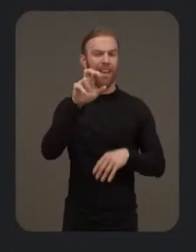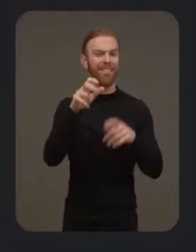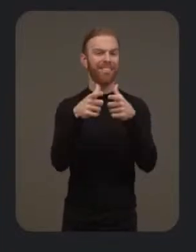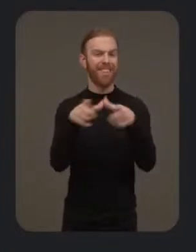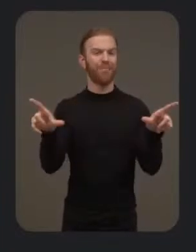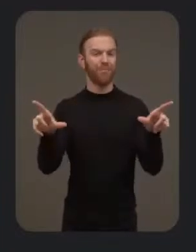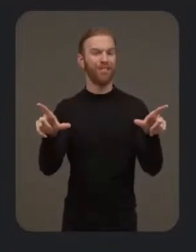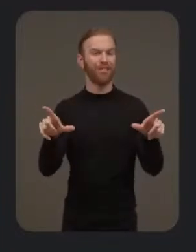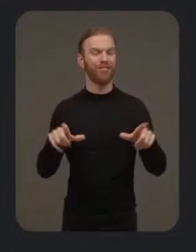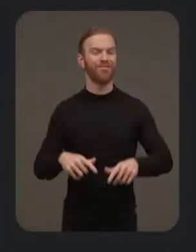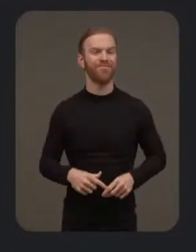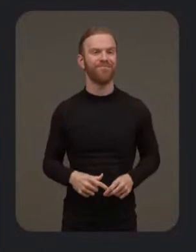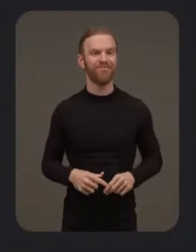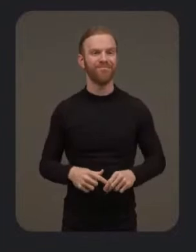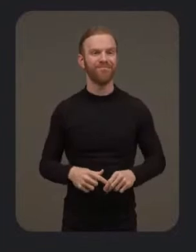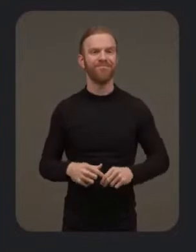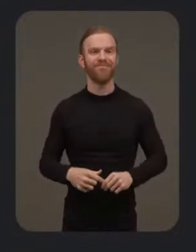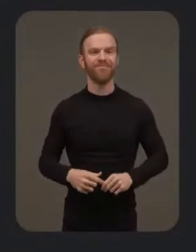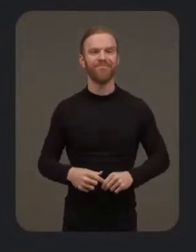over 300 languages.